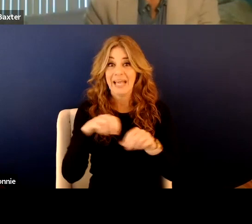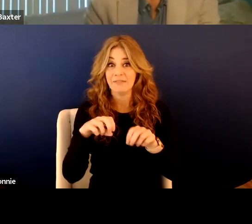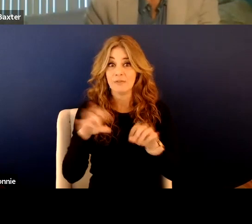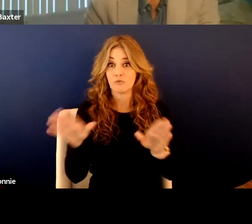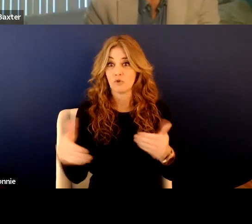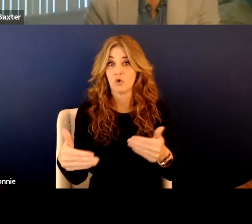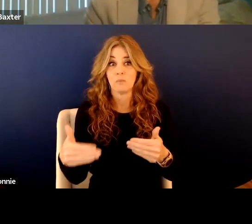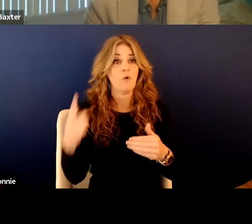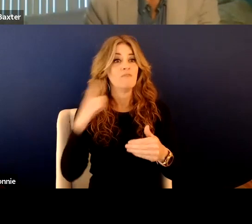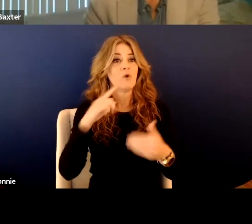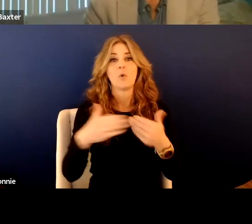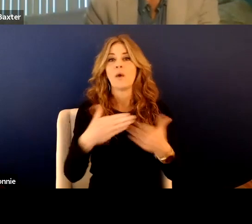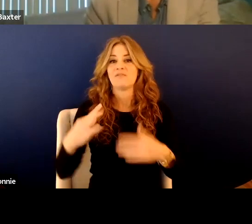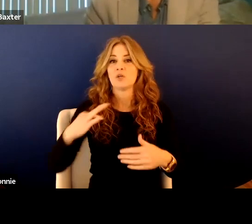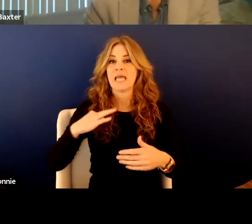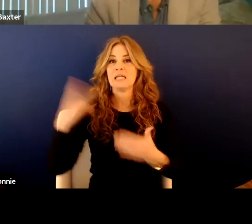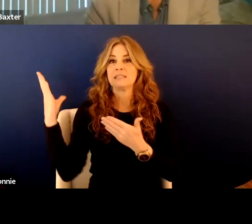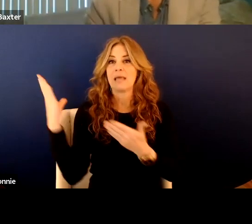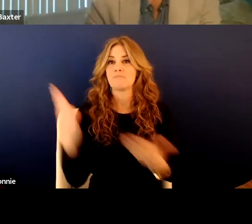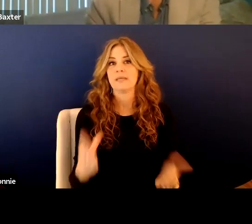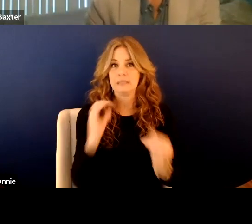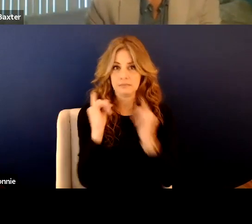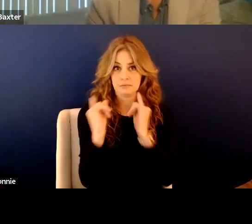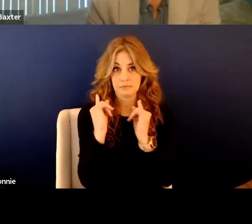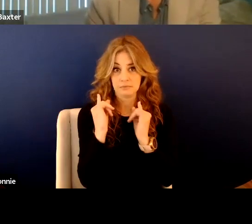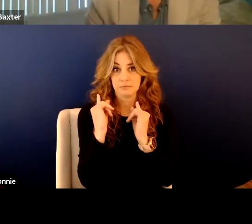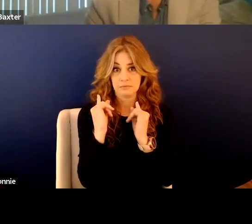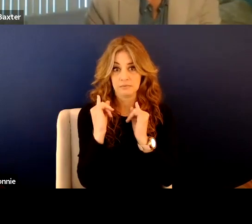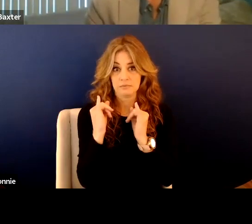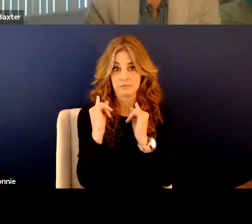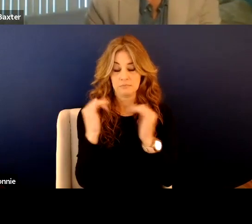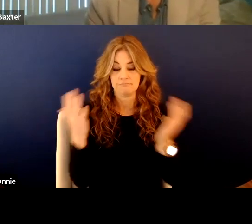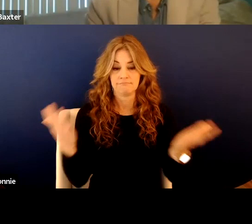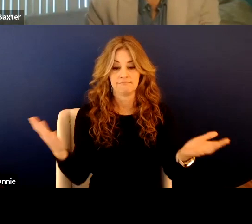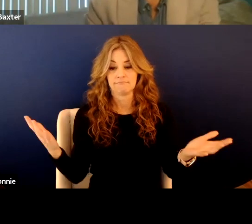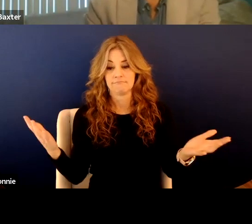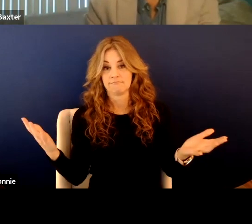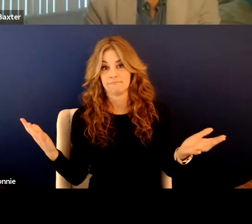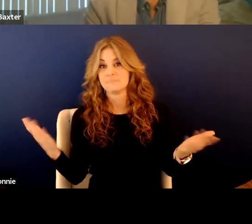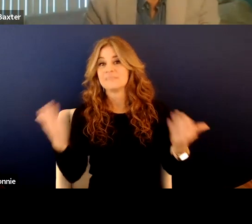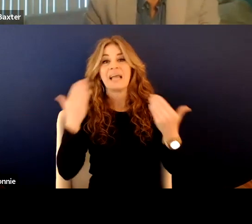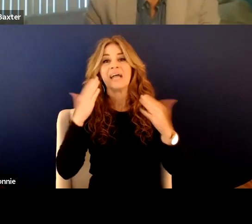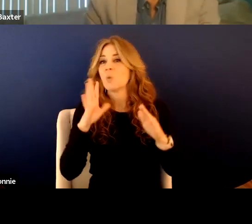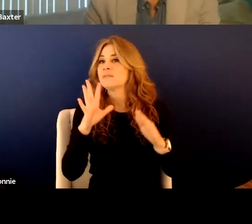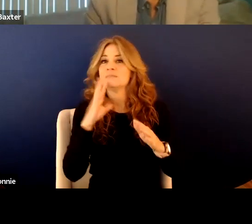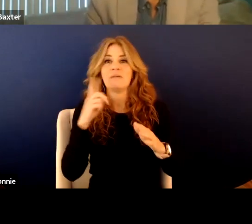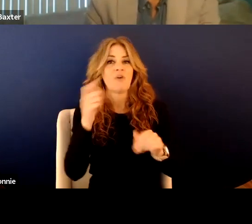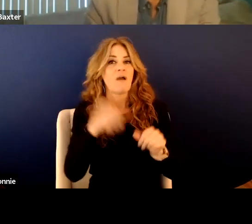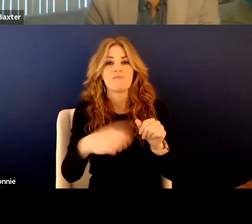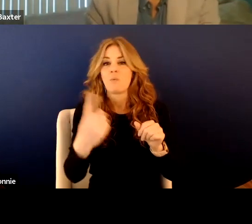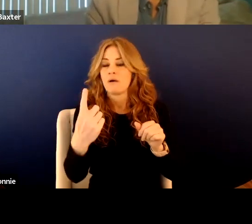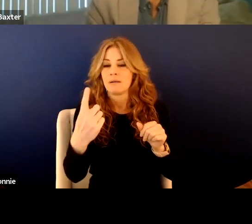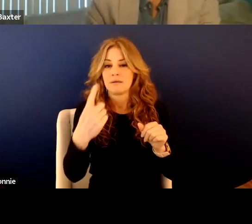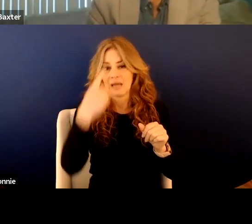candidates that they bring in. That being said, I don't want to speak for everyone, but I think that